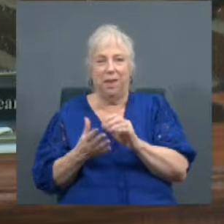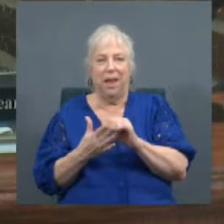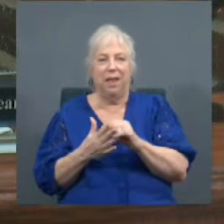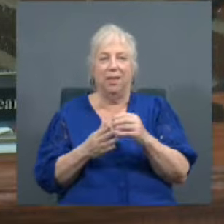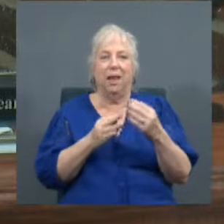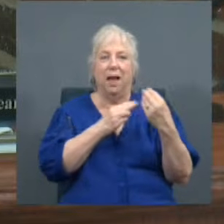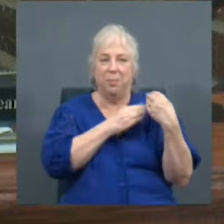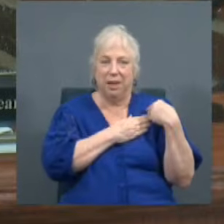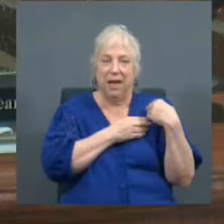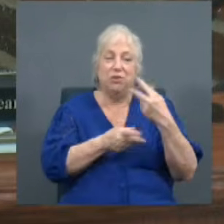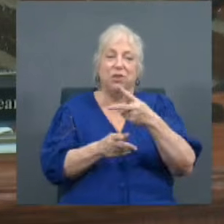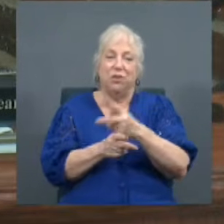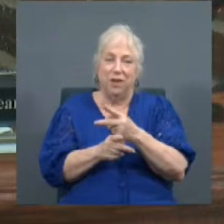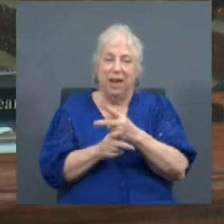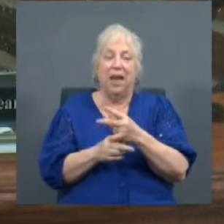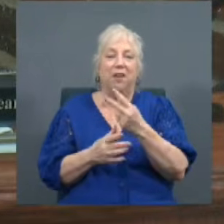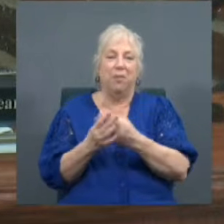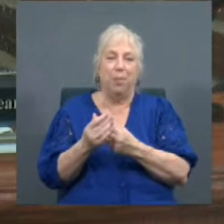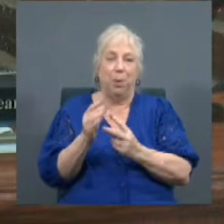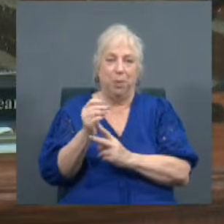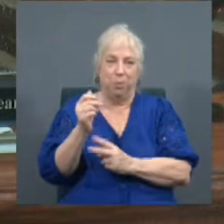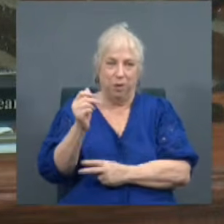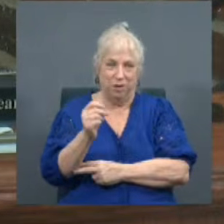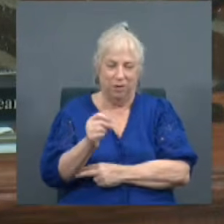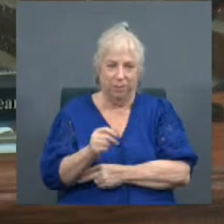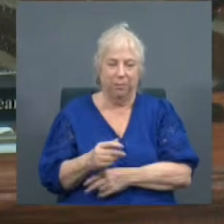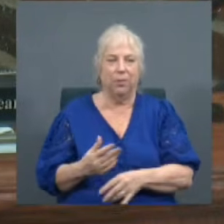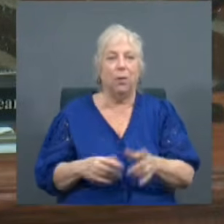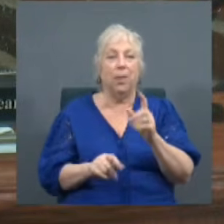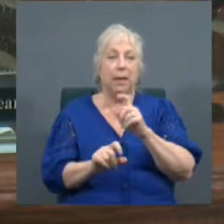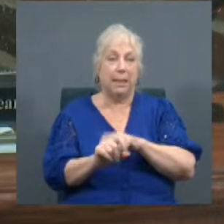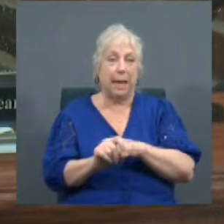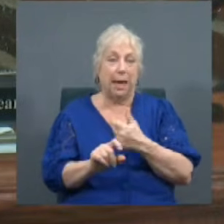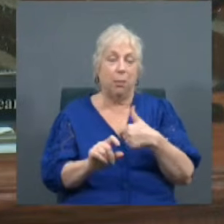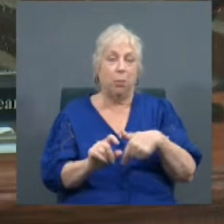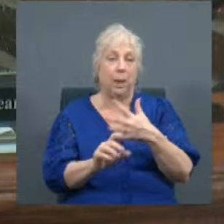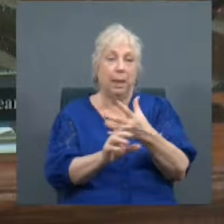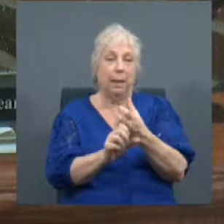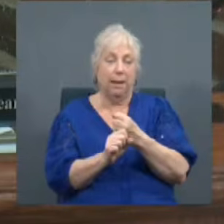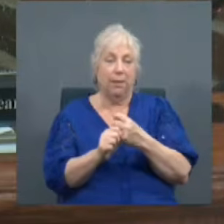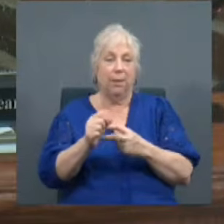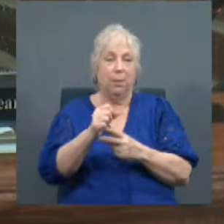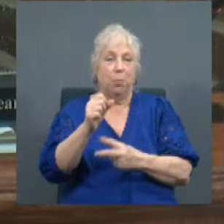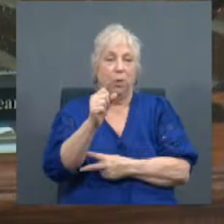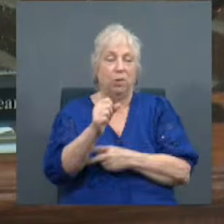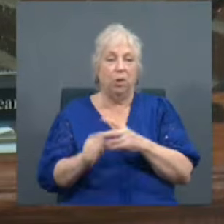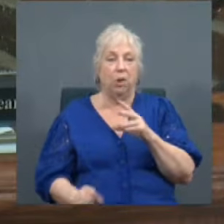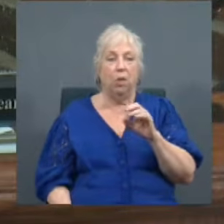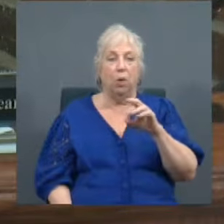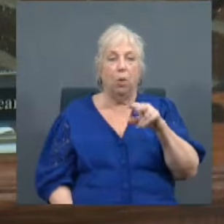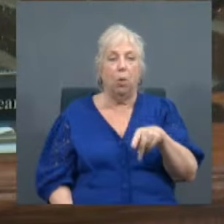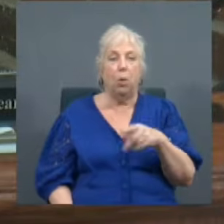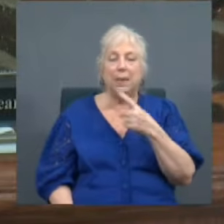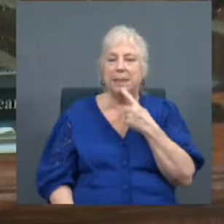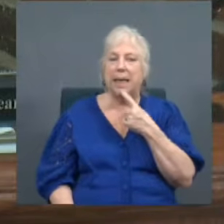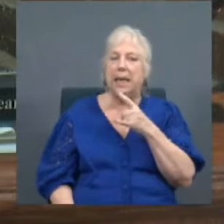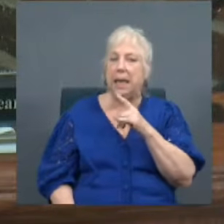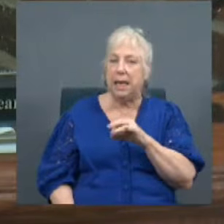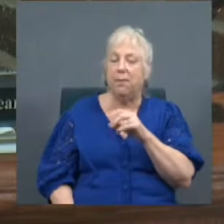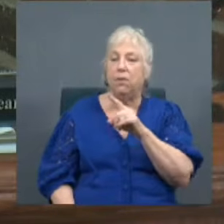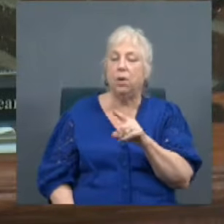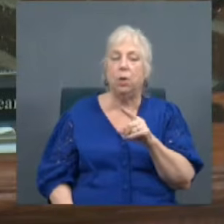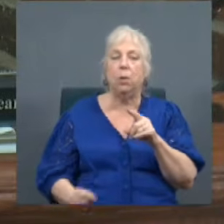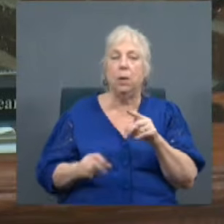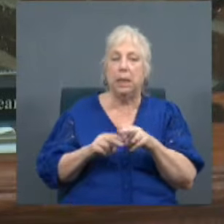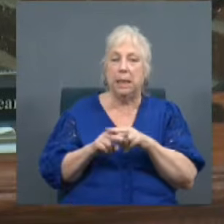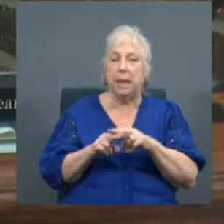because at the point that we got the bridges, the Corps said, if you abandon the